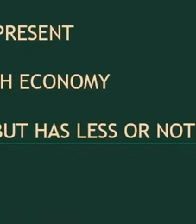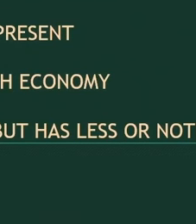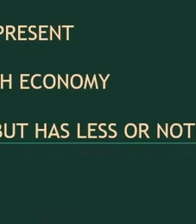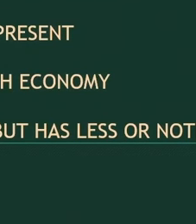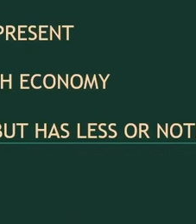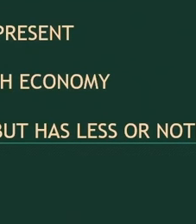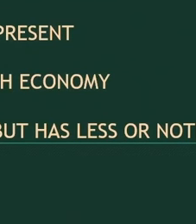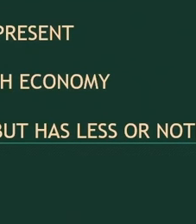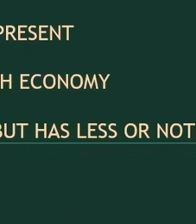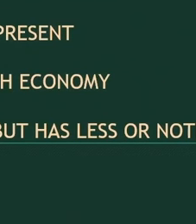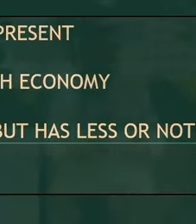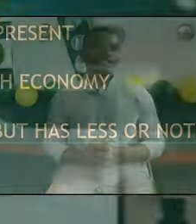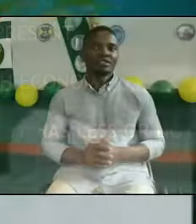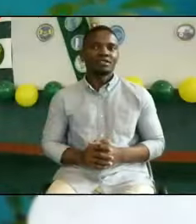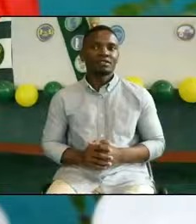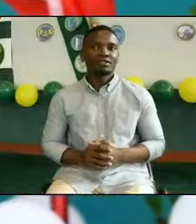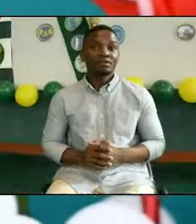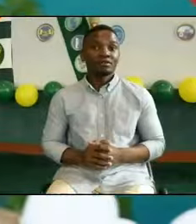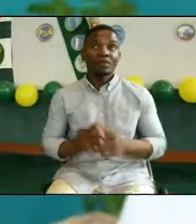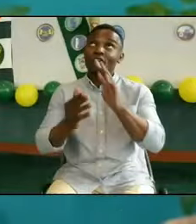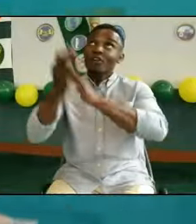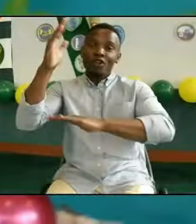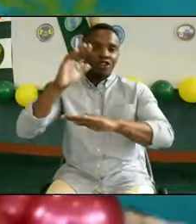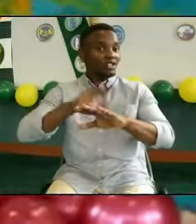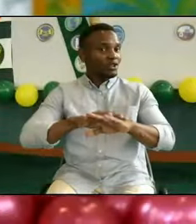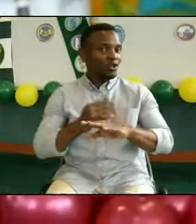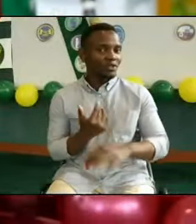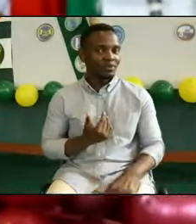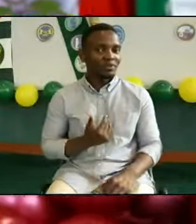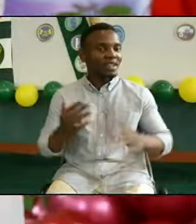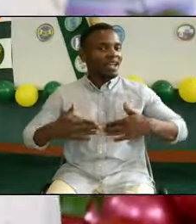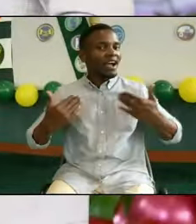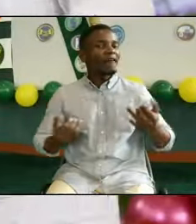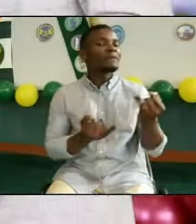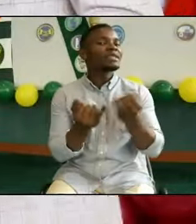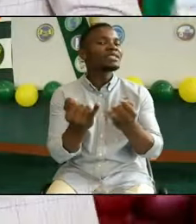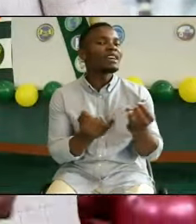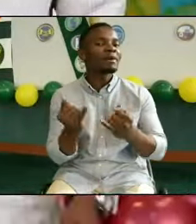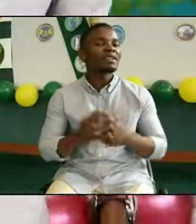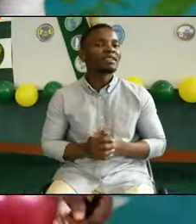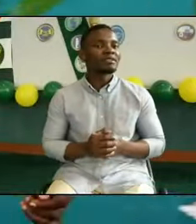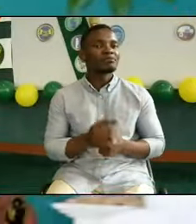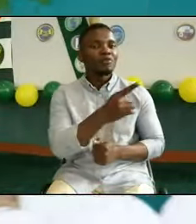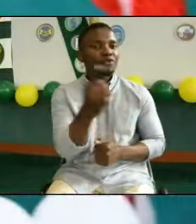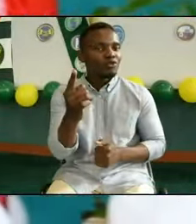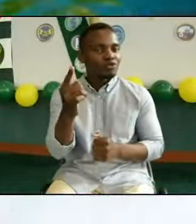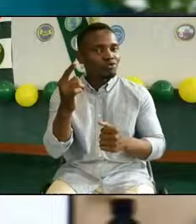economy. Praise the Lord. God is good. Happy Sabbath. Are we